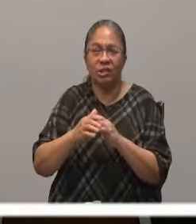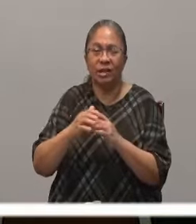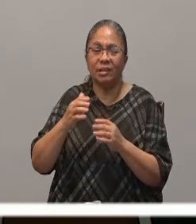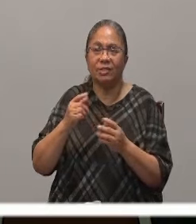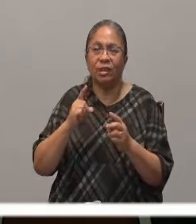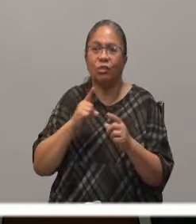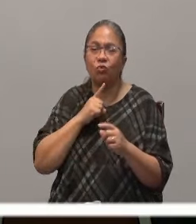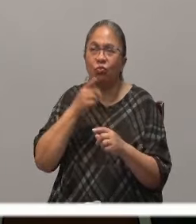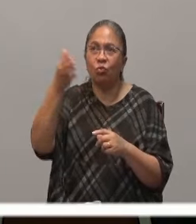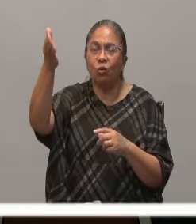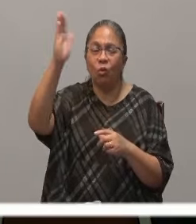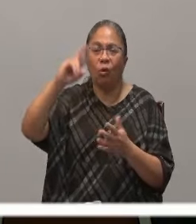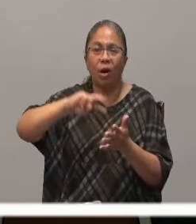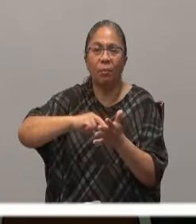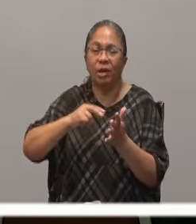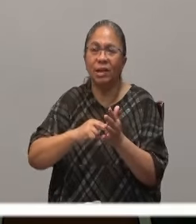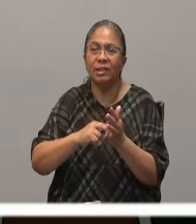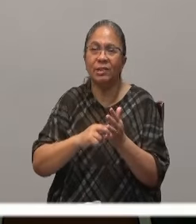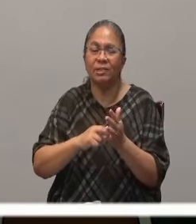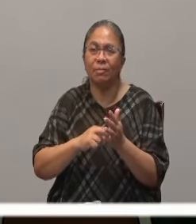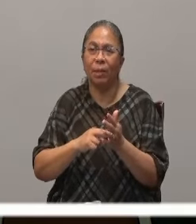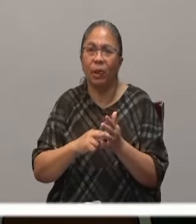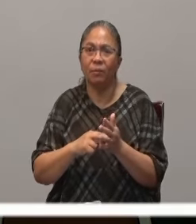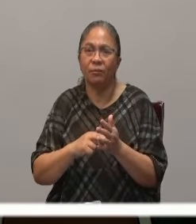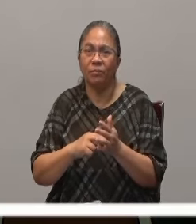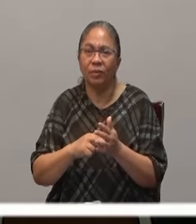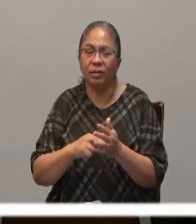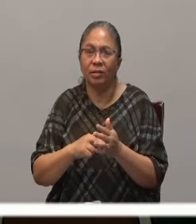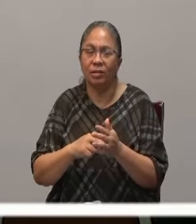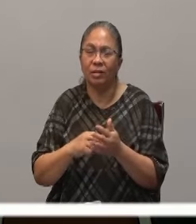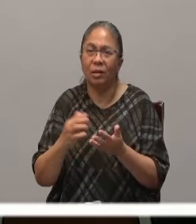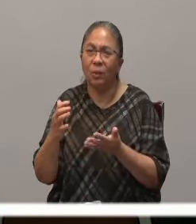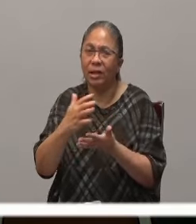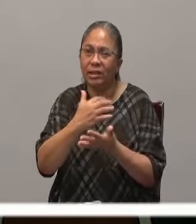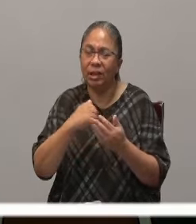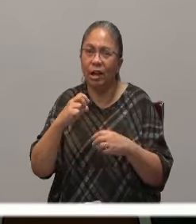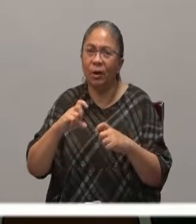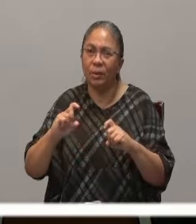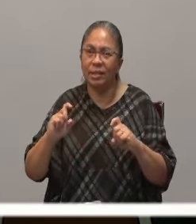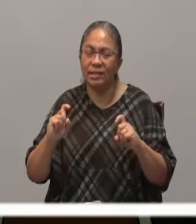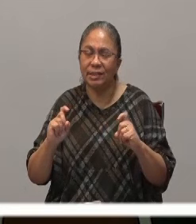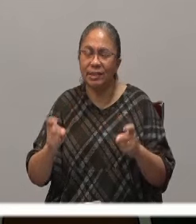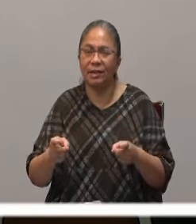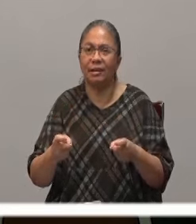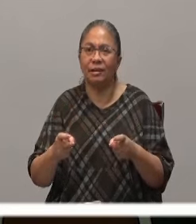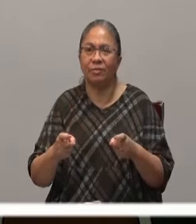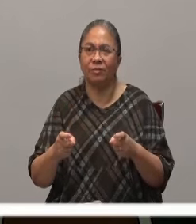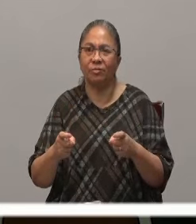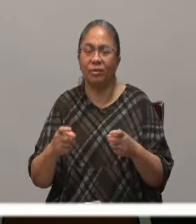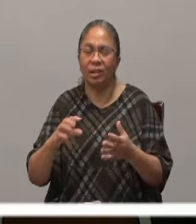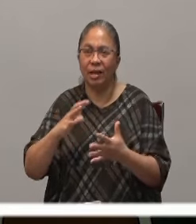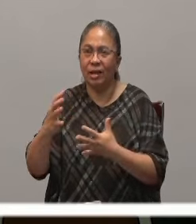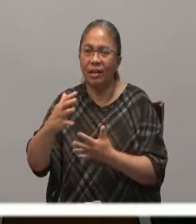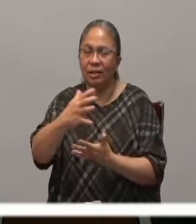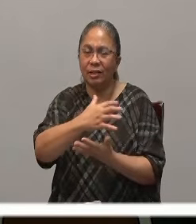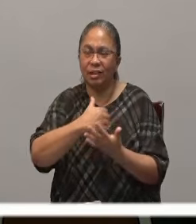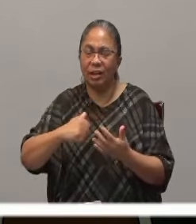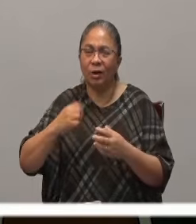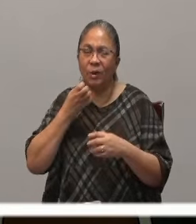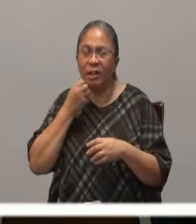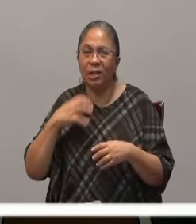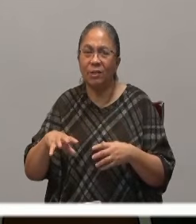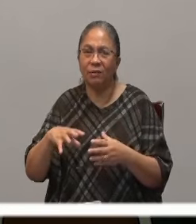the end. And that means that that moment of expiation, that act of cleansing evil and cleansing our